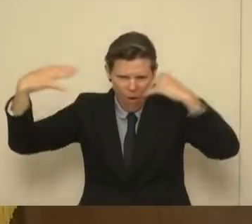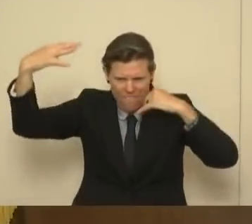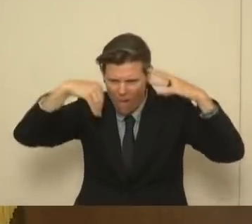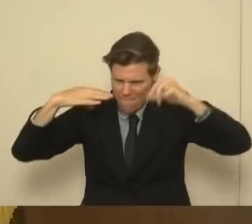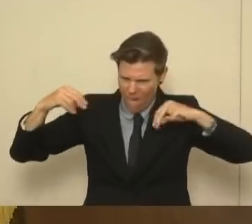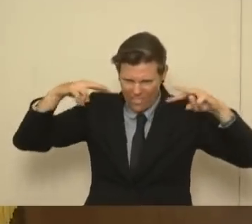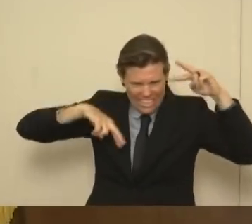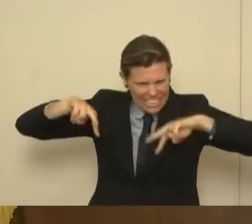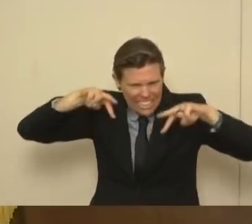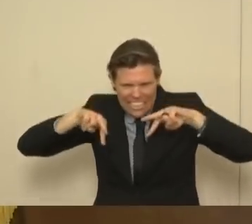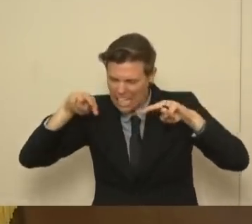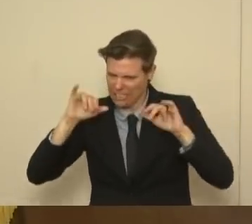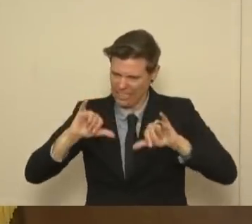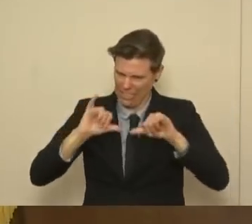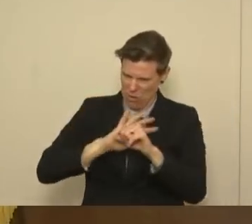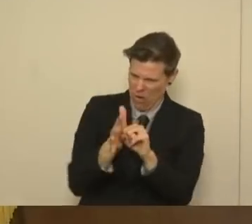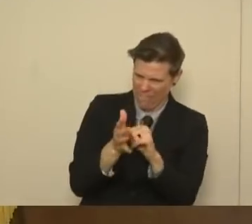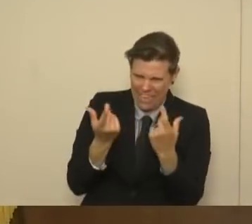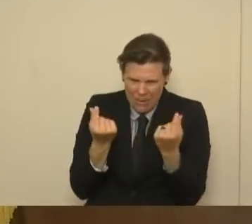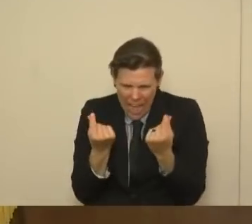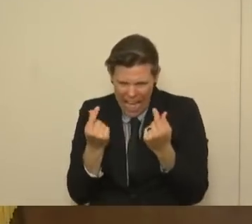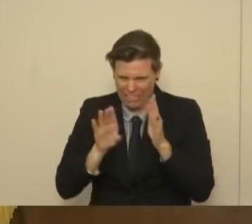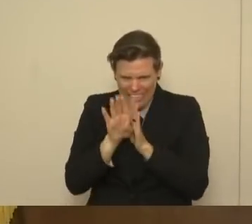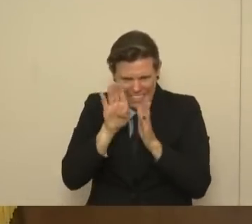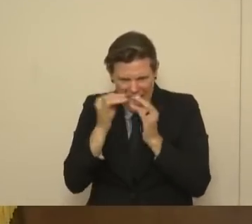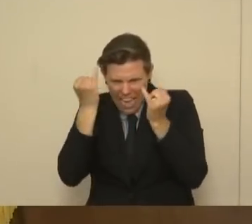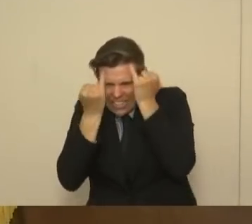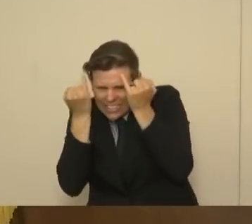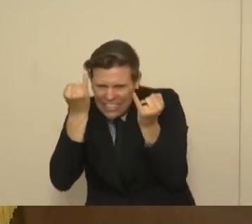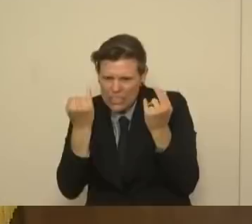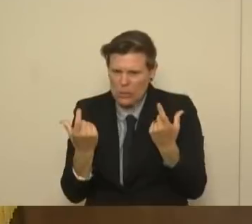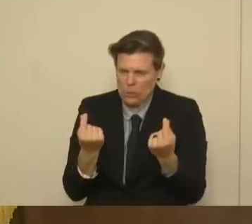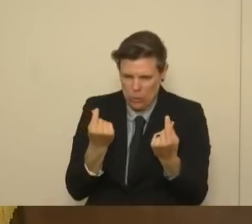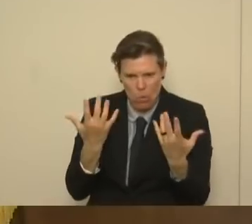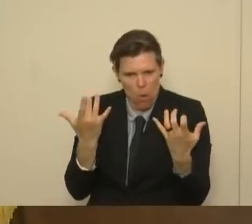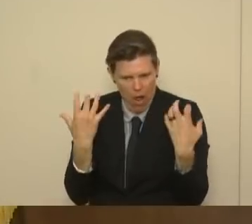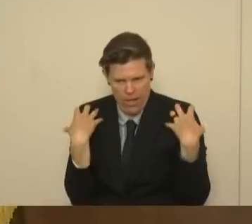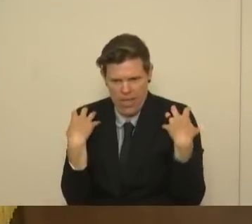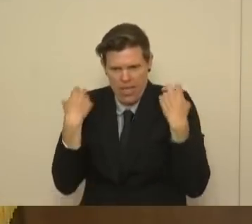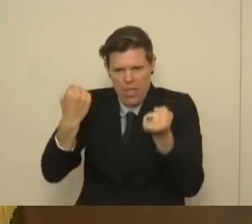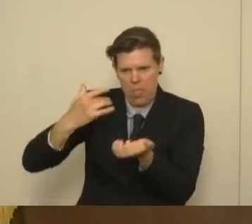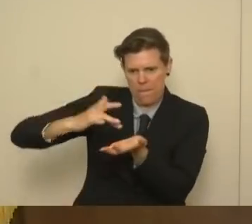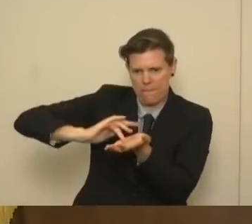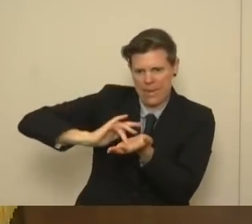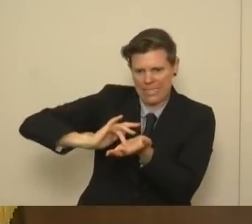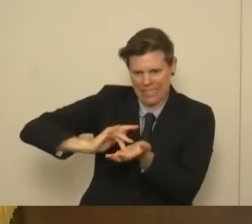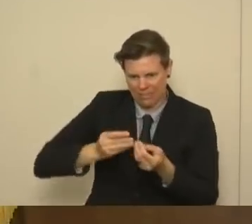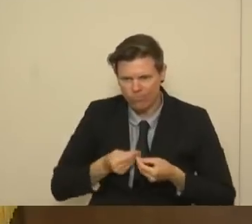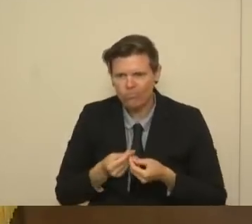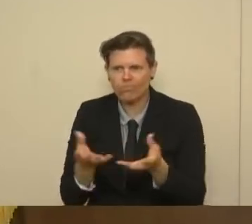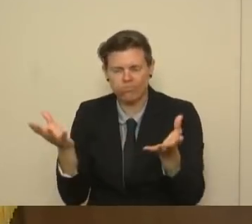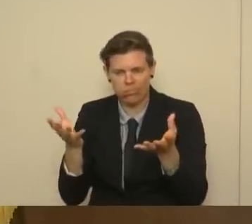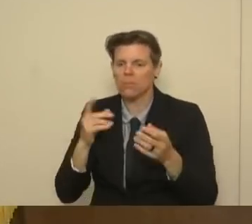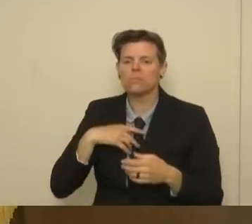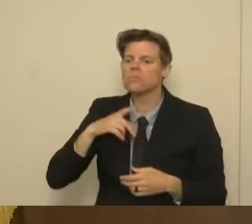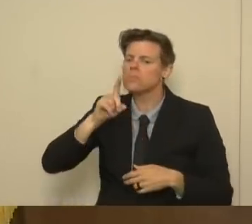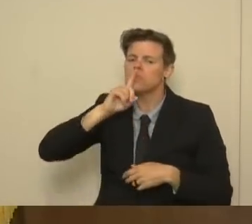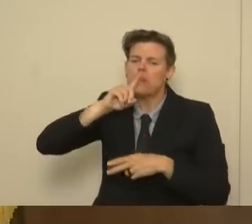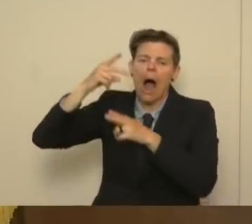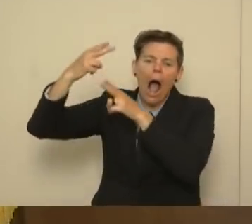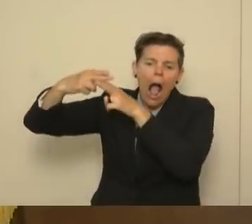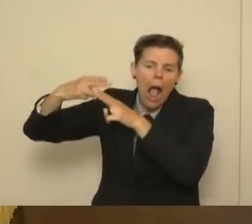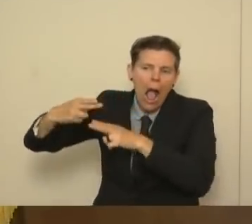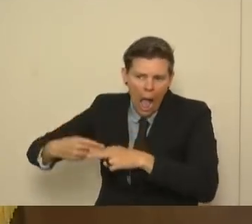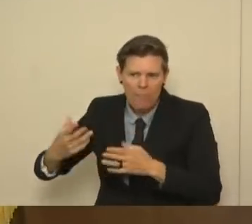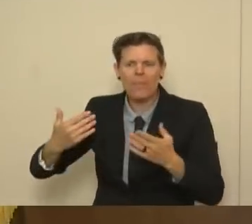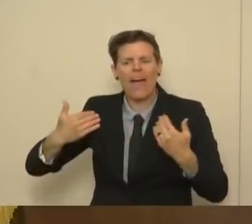with large national pharmaceutical companies. I'm not going to shout one out because that'll be a bit unfair. There are many. They're all productively,